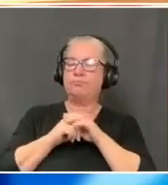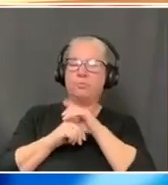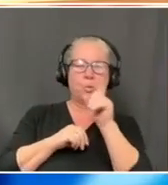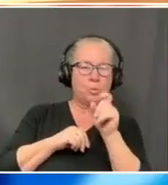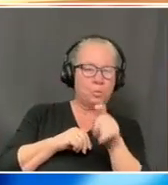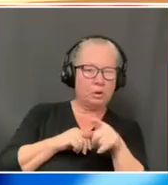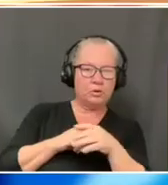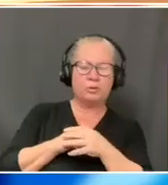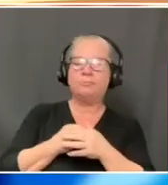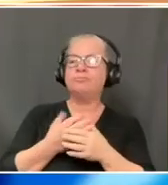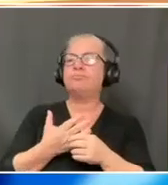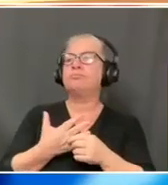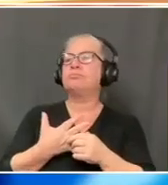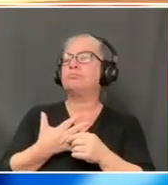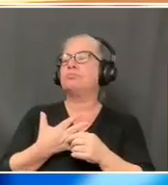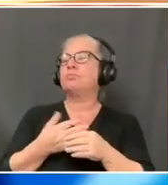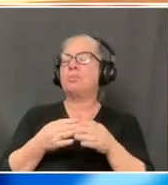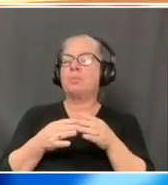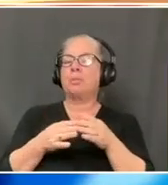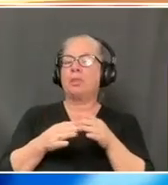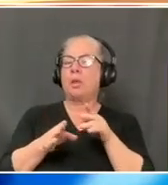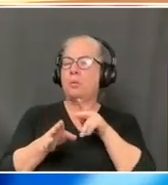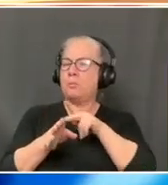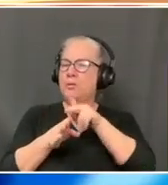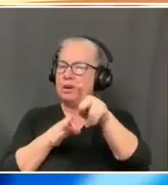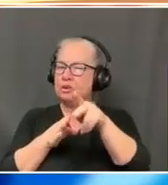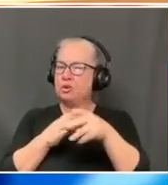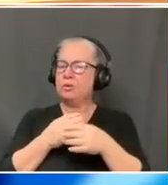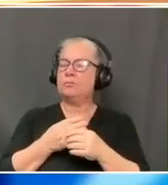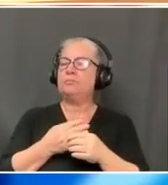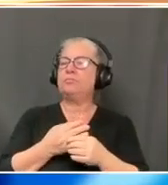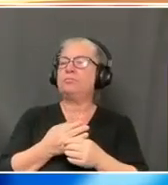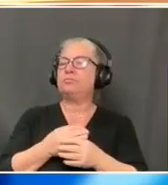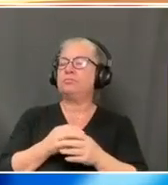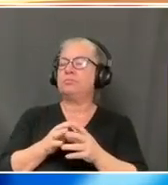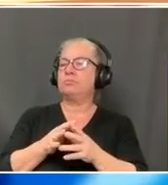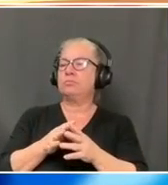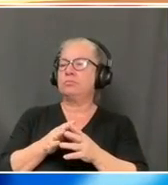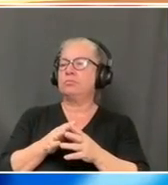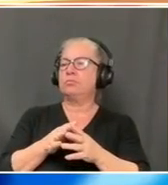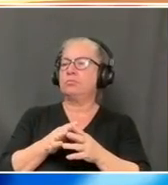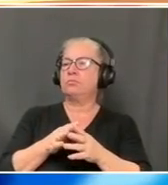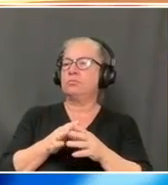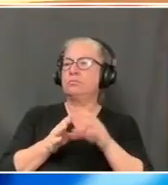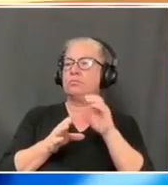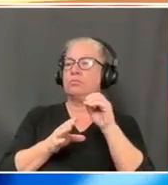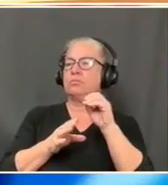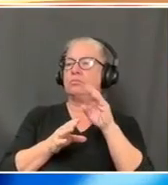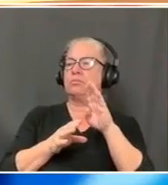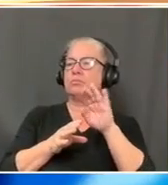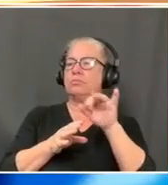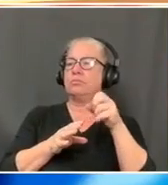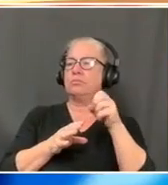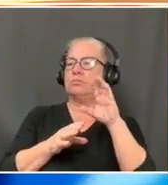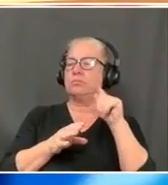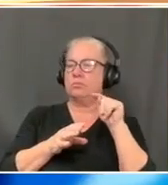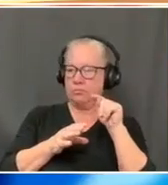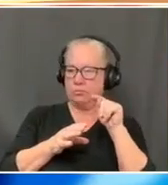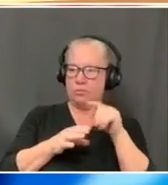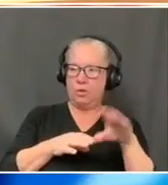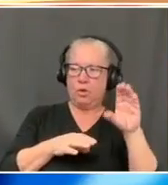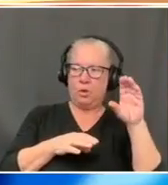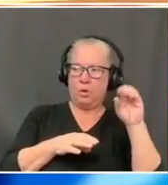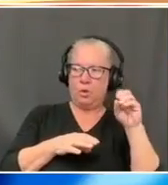see, professional. Okay, so it says here, object codes 5800. What is object